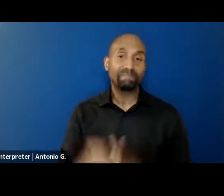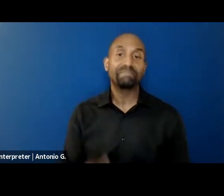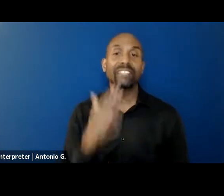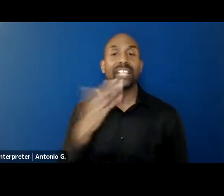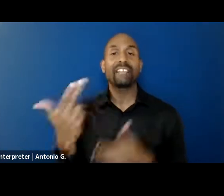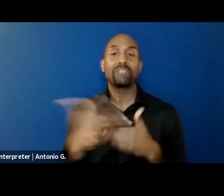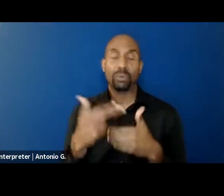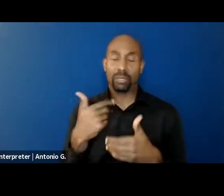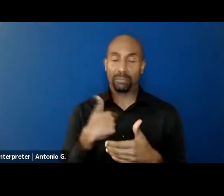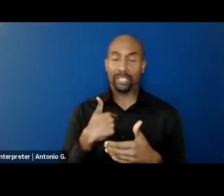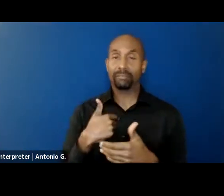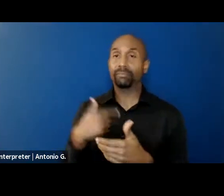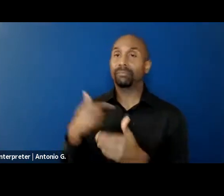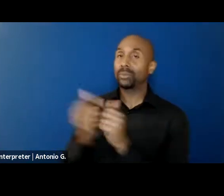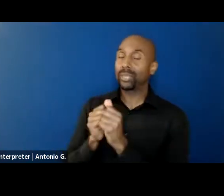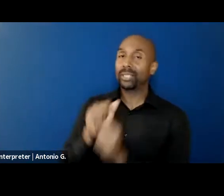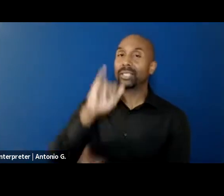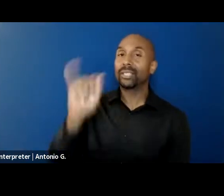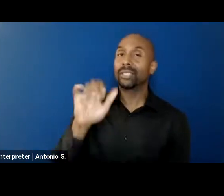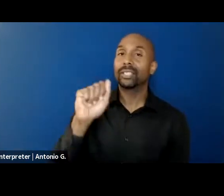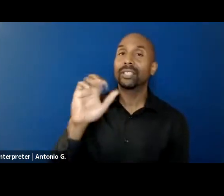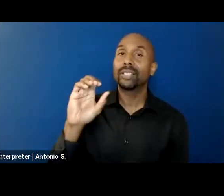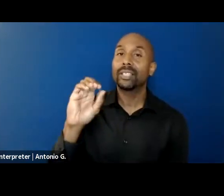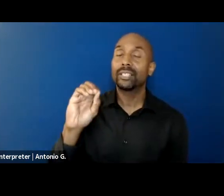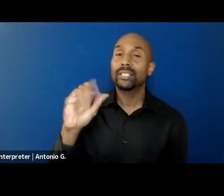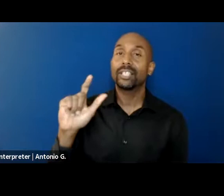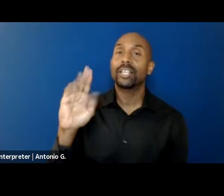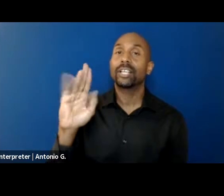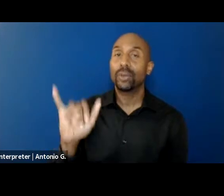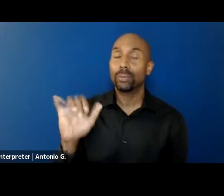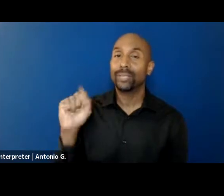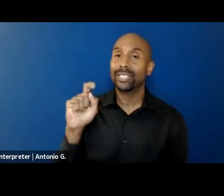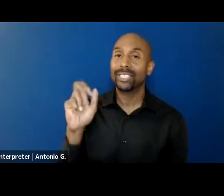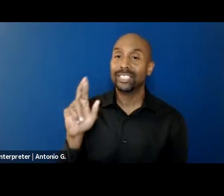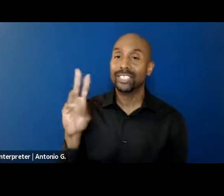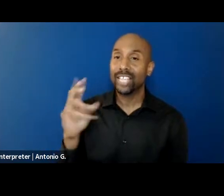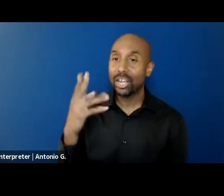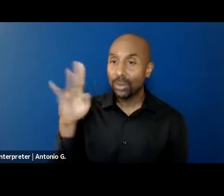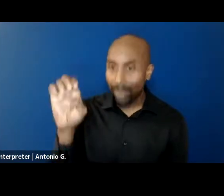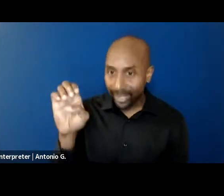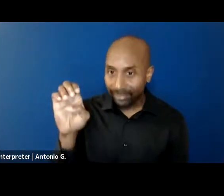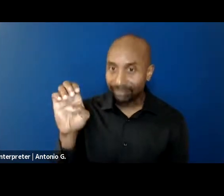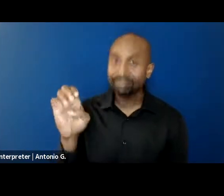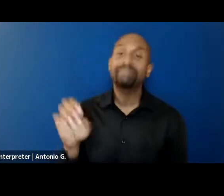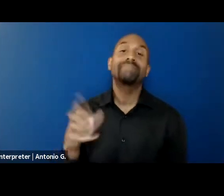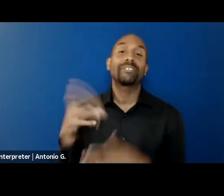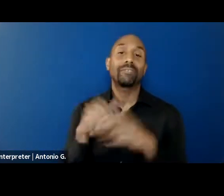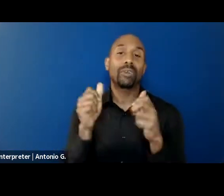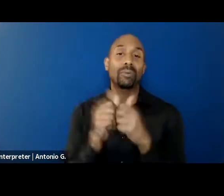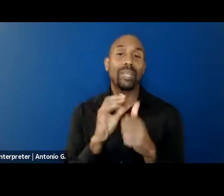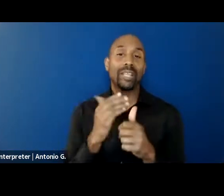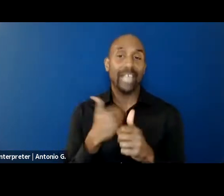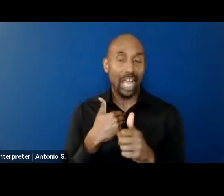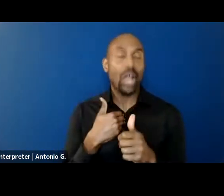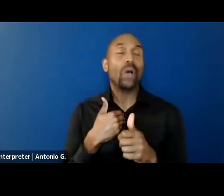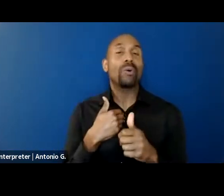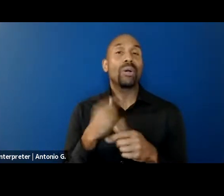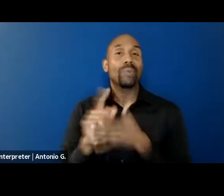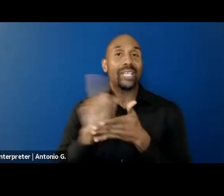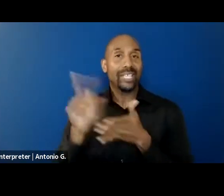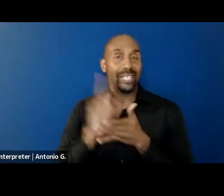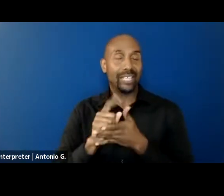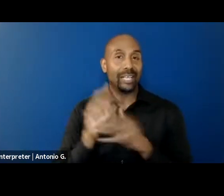talk series, Talking to Our Time. CART captioning and American Sign Language interpretation are provided for tonight's